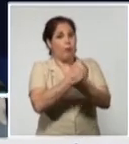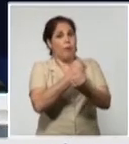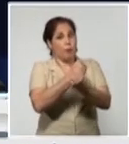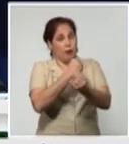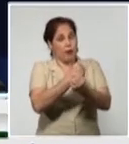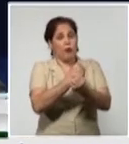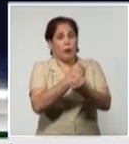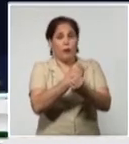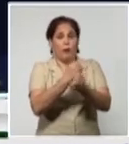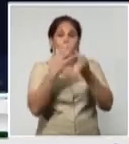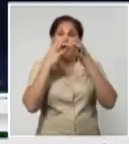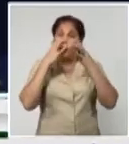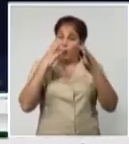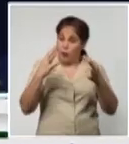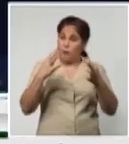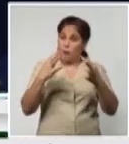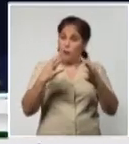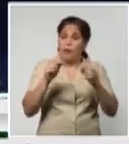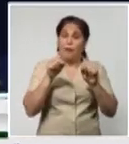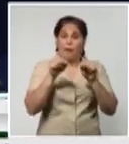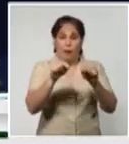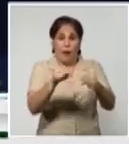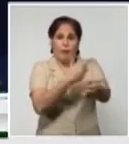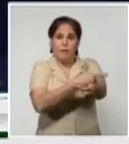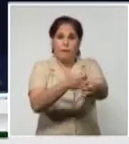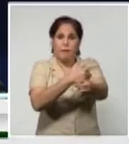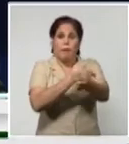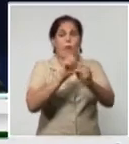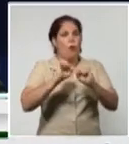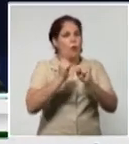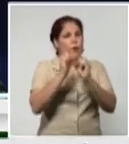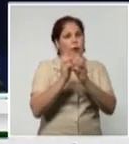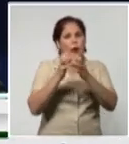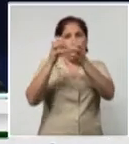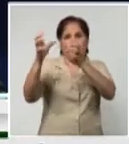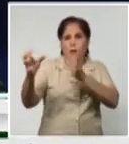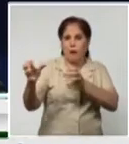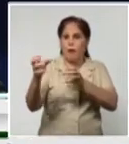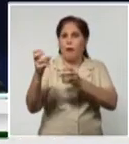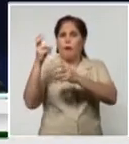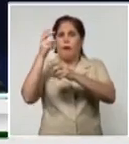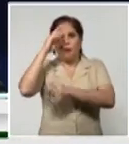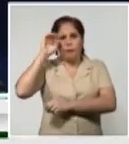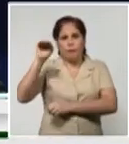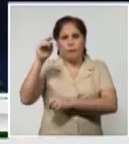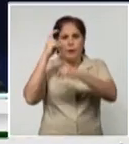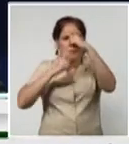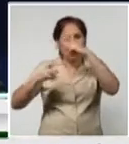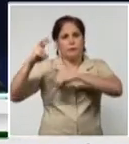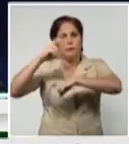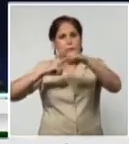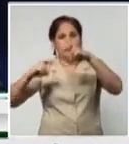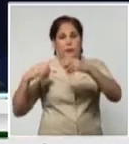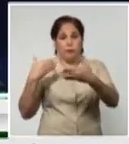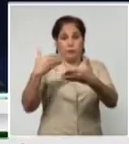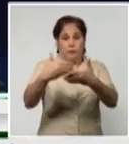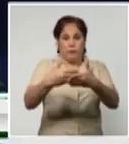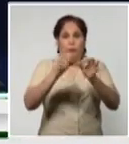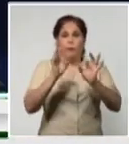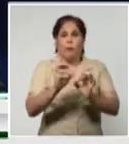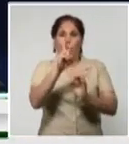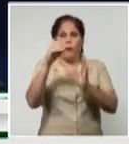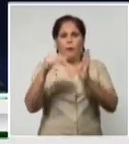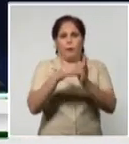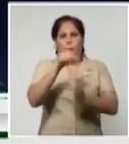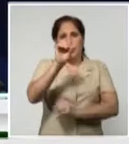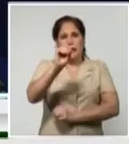studied, and they already accumulate 2,007 people who have been studied and who have been positive